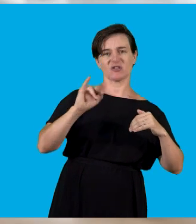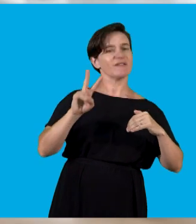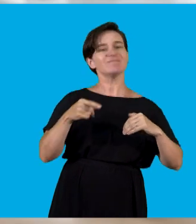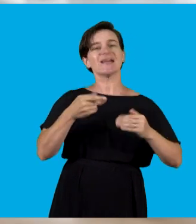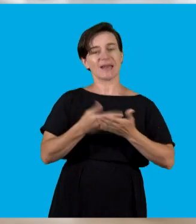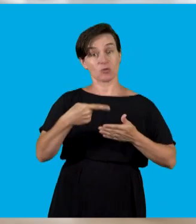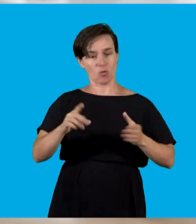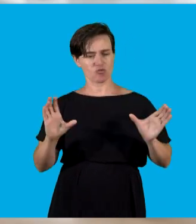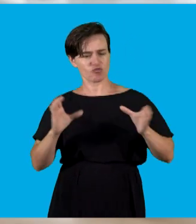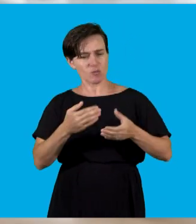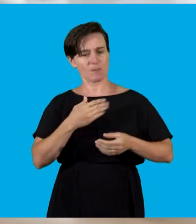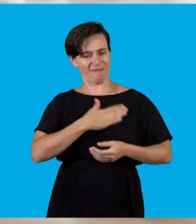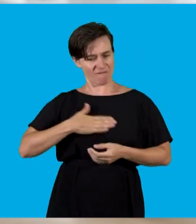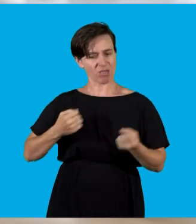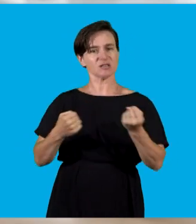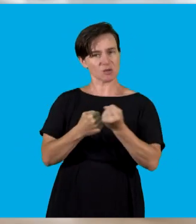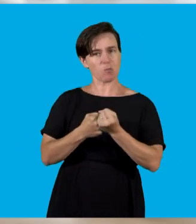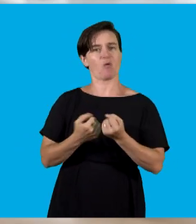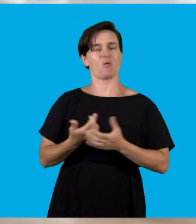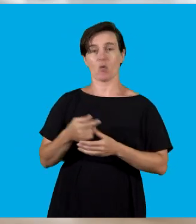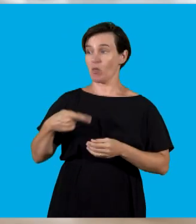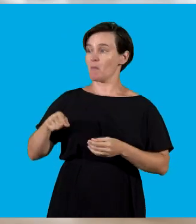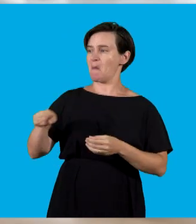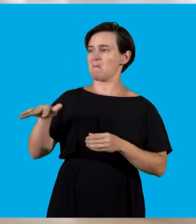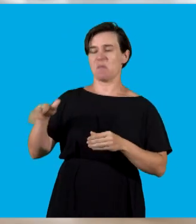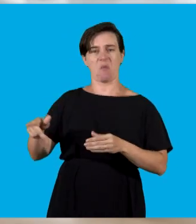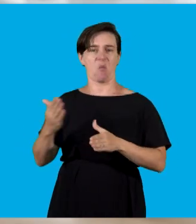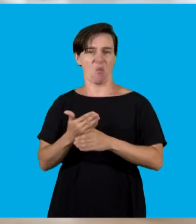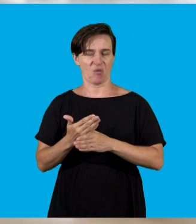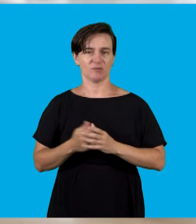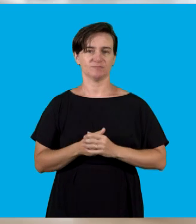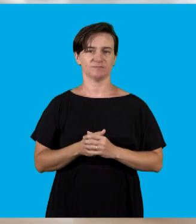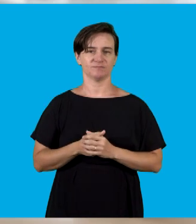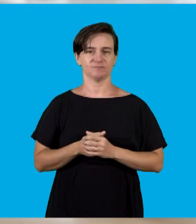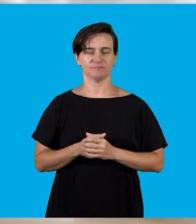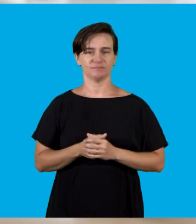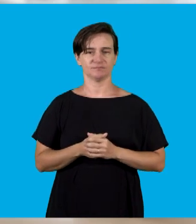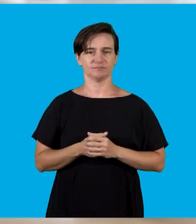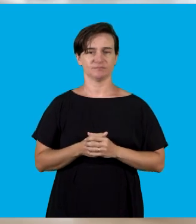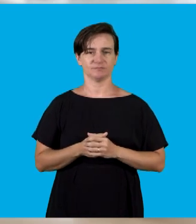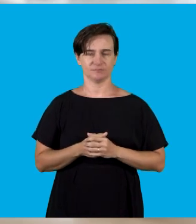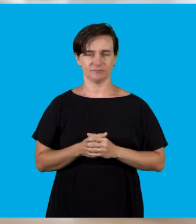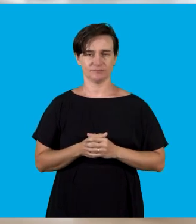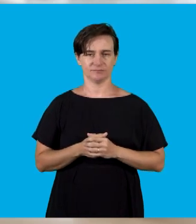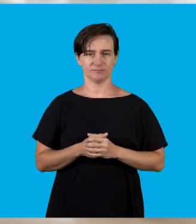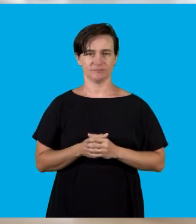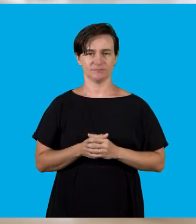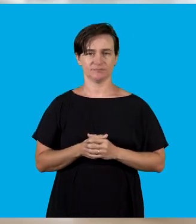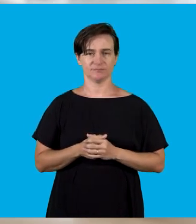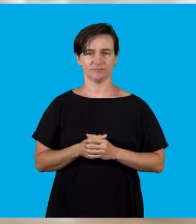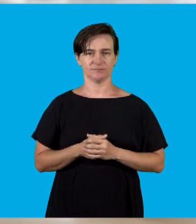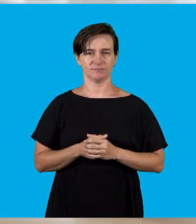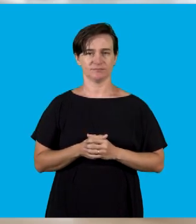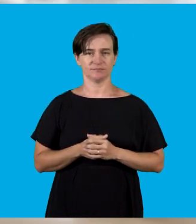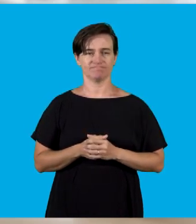support of their co-workers or even the peers in the workplace. So those are the initiatives that businesses can take to address